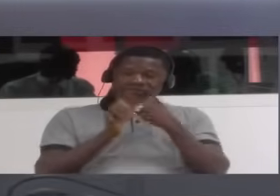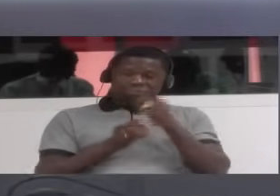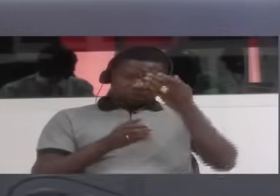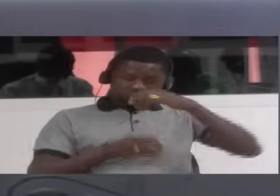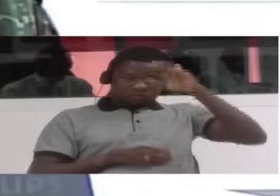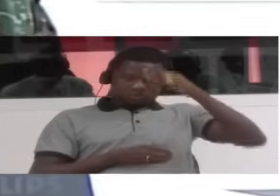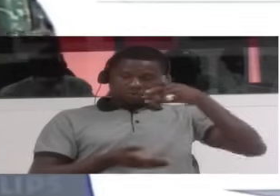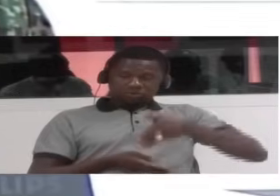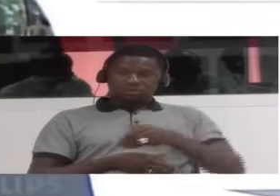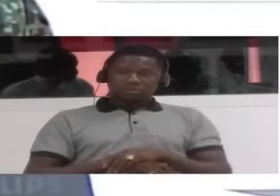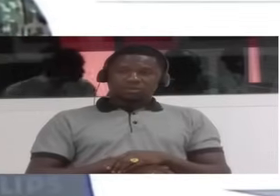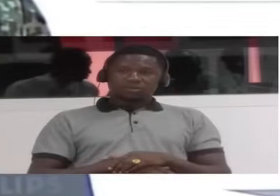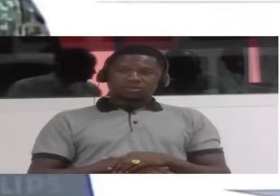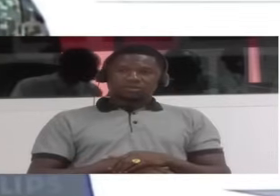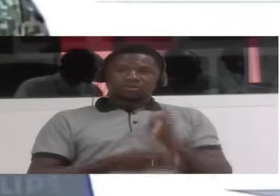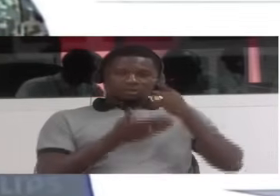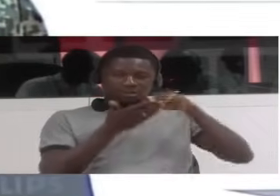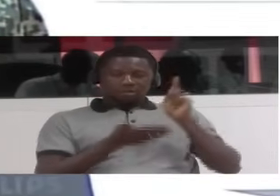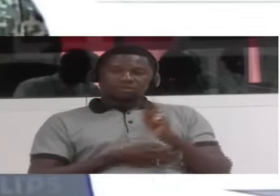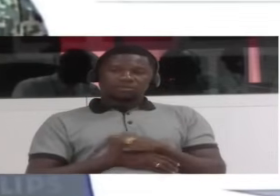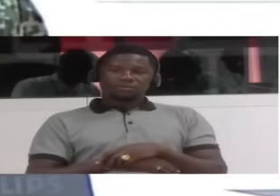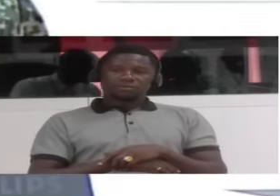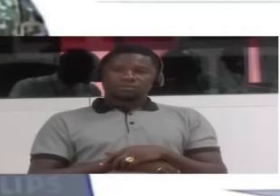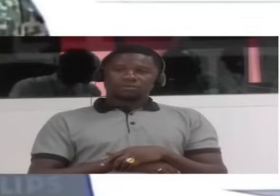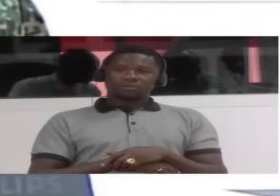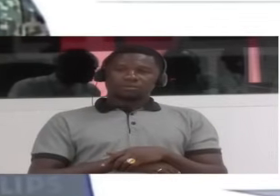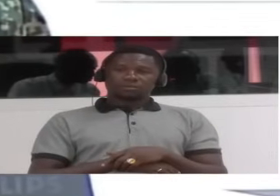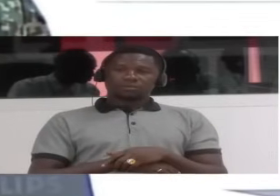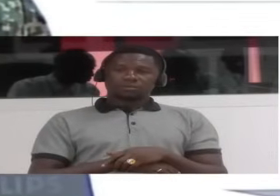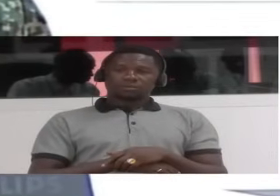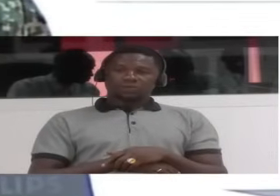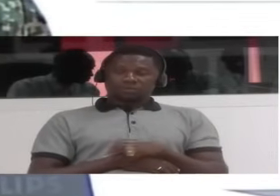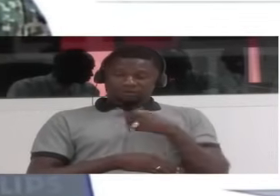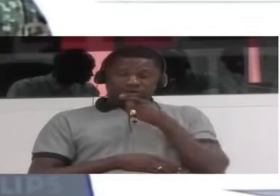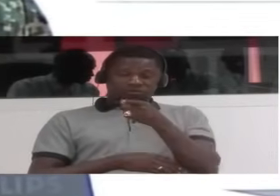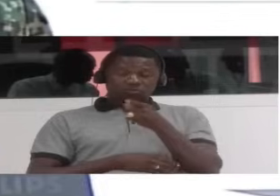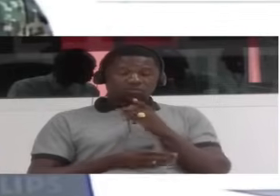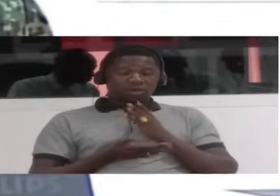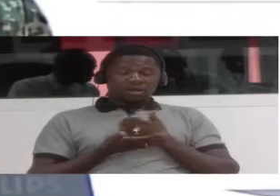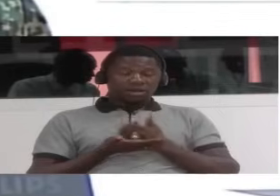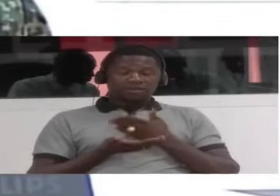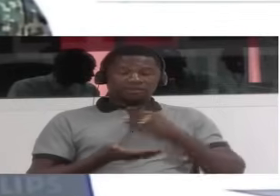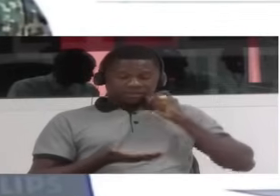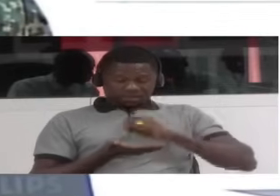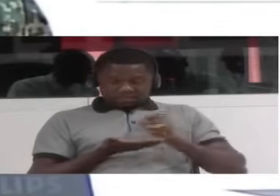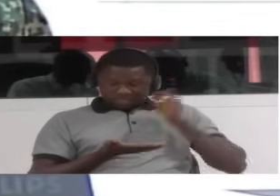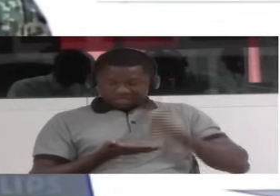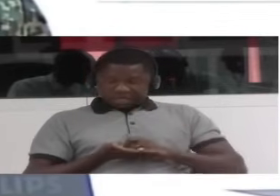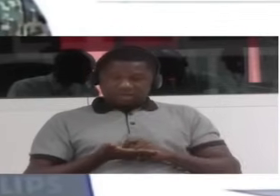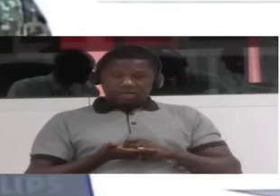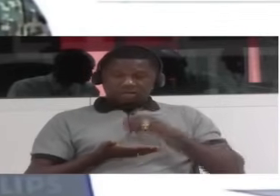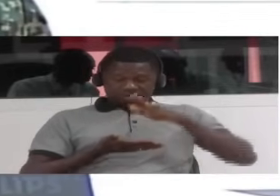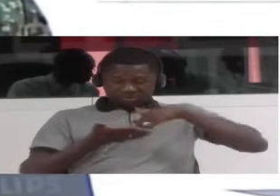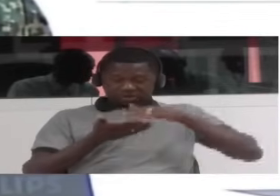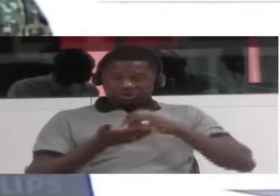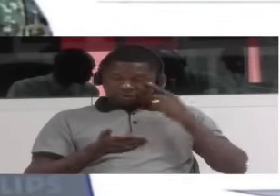today. Correct. In fact, you have signed documents showing that we have